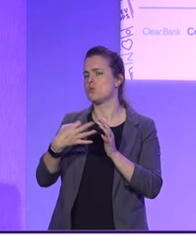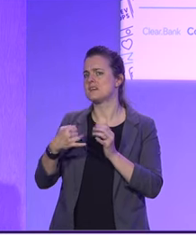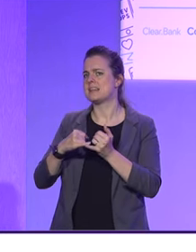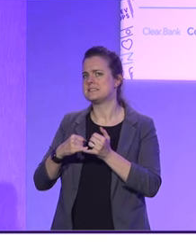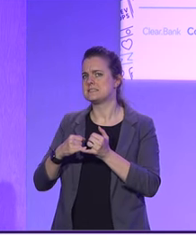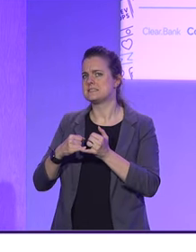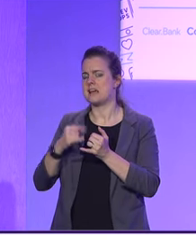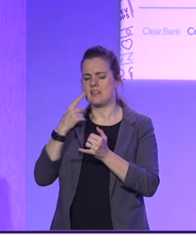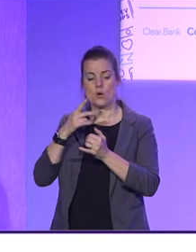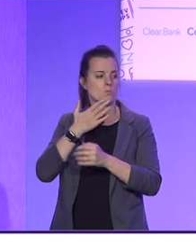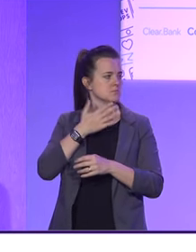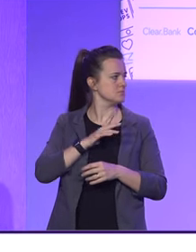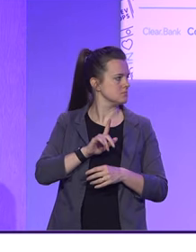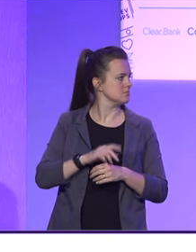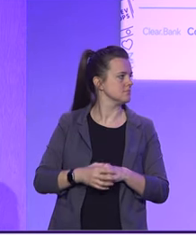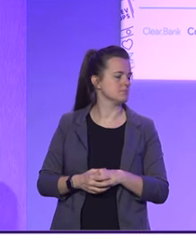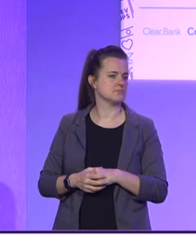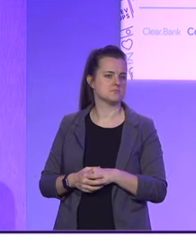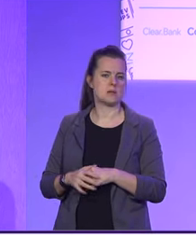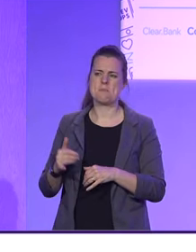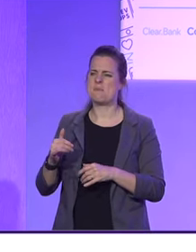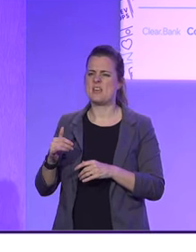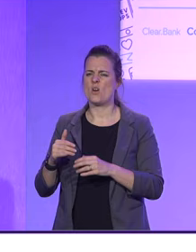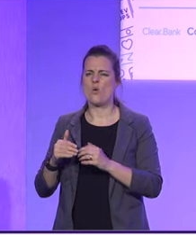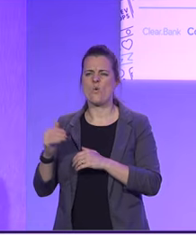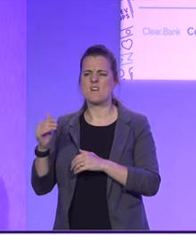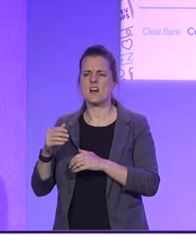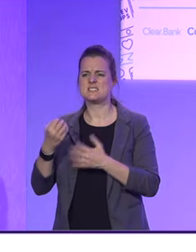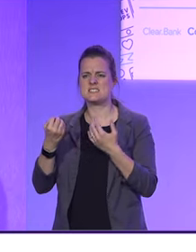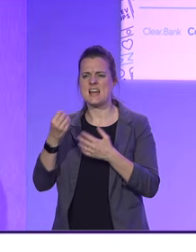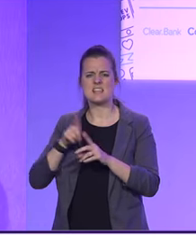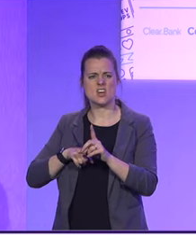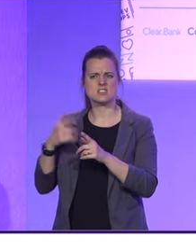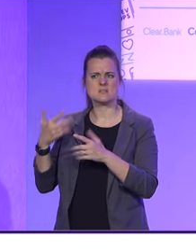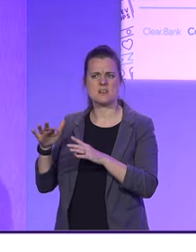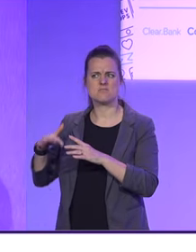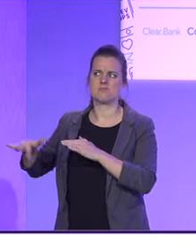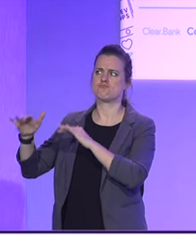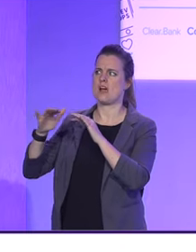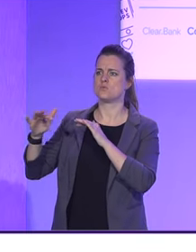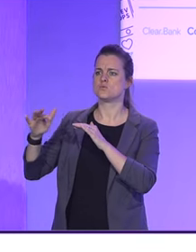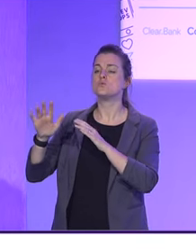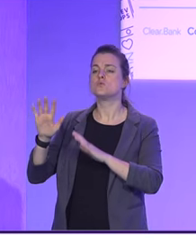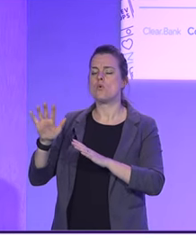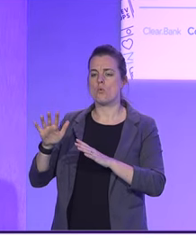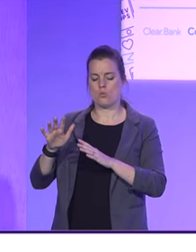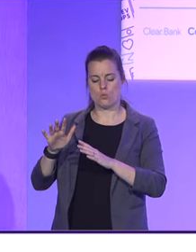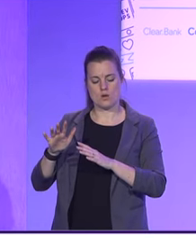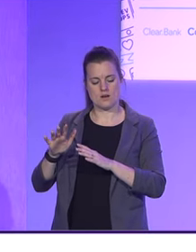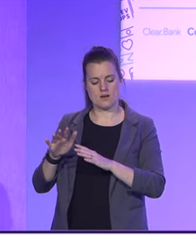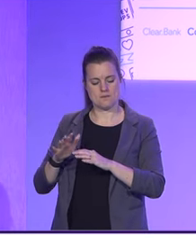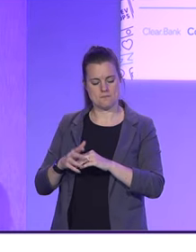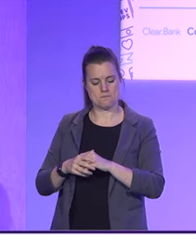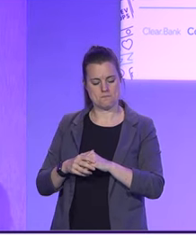have, okay, sorry. 10 years, more than 10 years, so this is not easy. This is not easy if you go